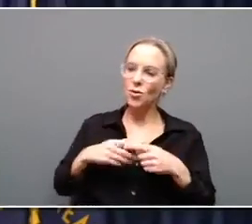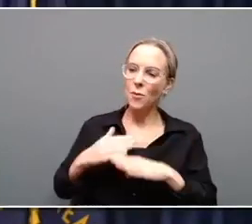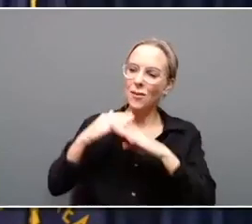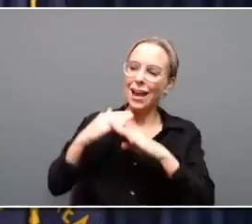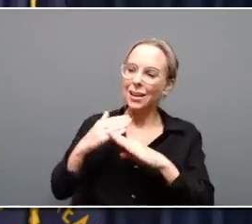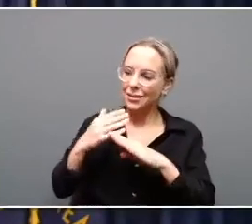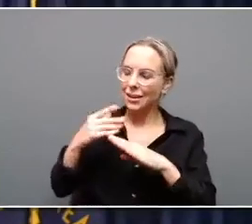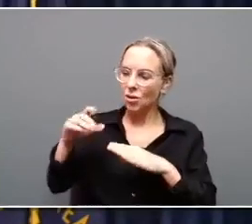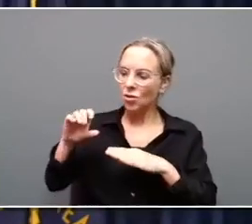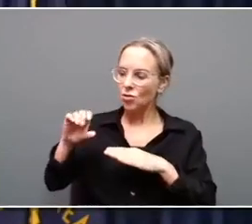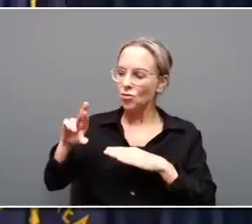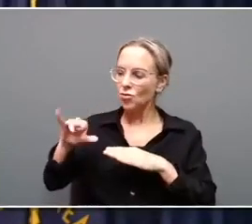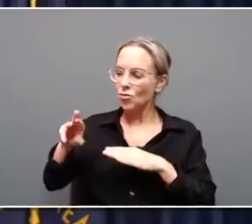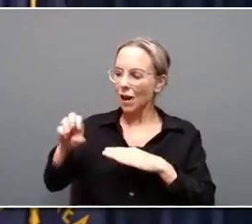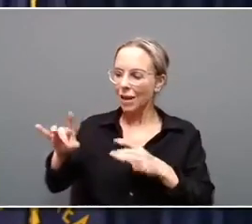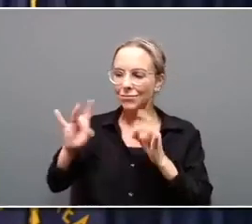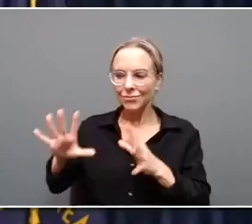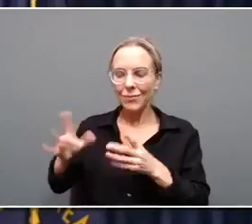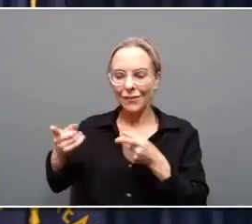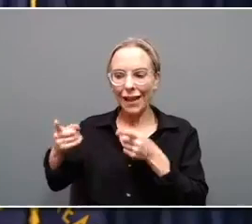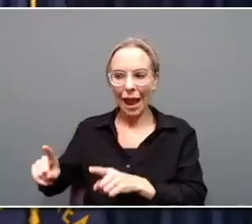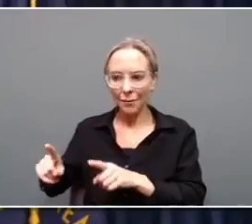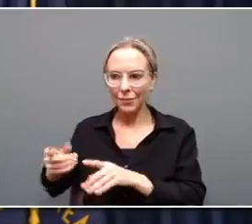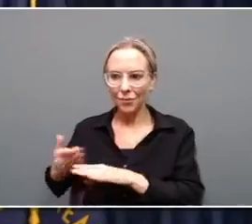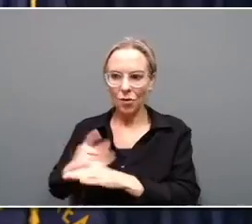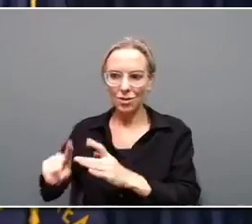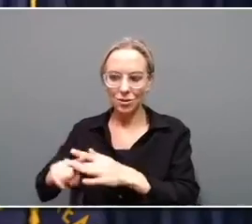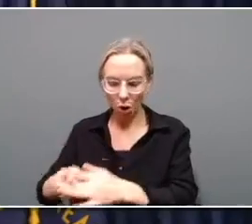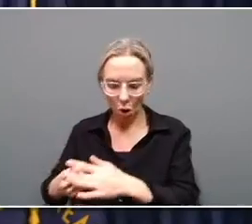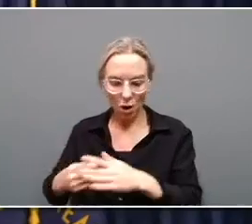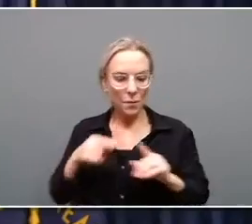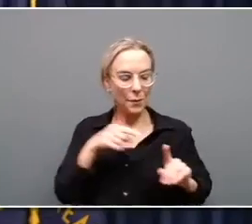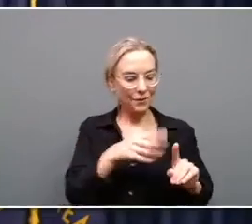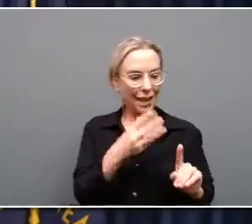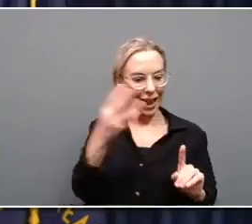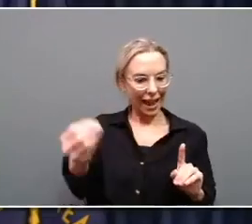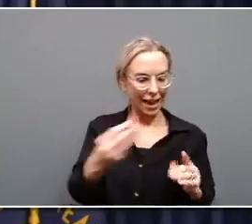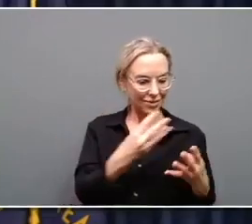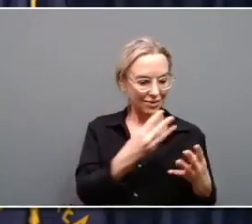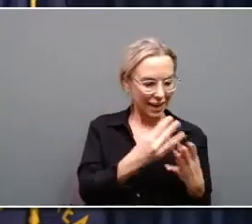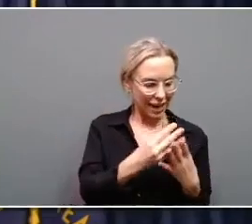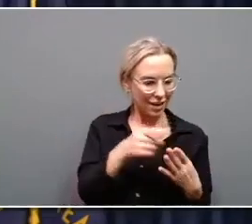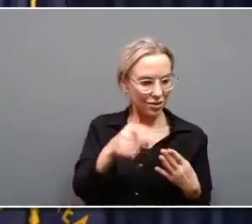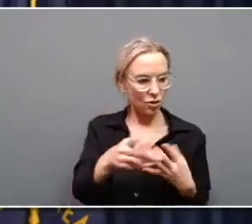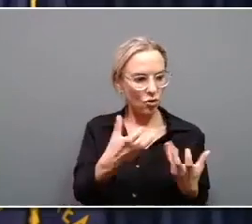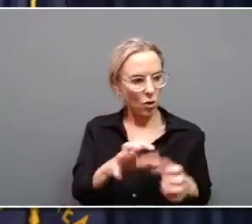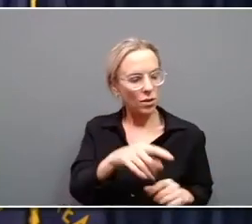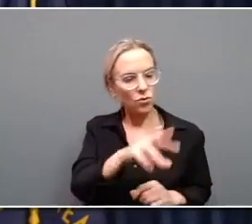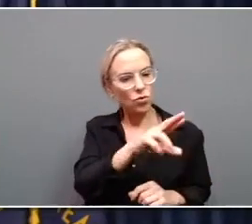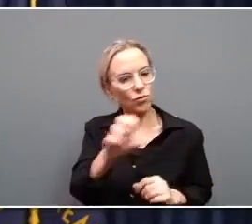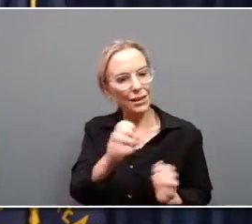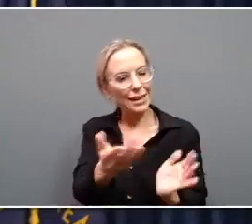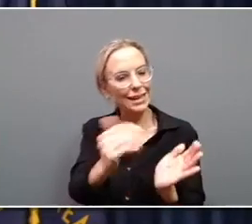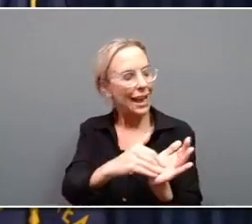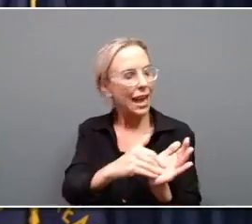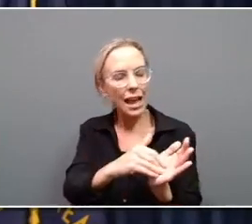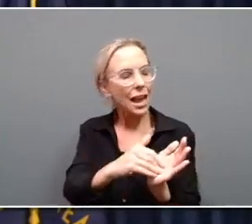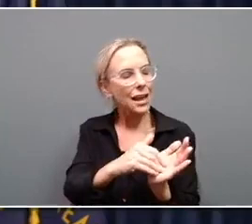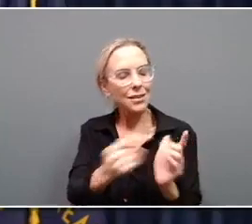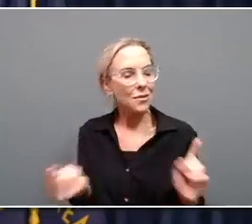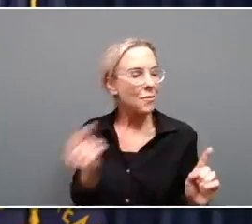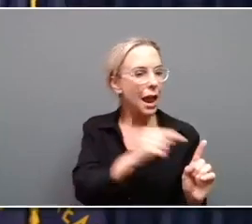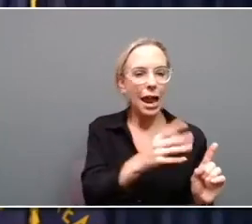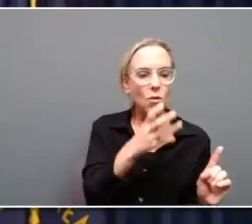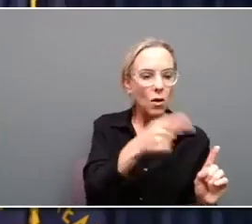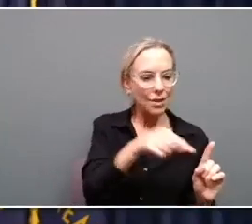the beginning. But if we can prevent somebody coming out of a jail or a prison from ever recommitting again, we will continue to